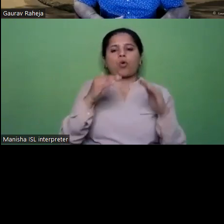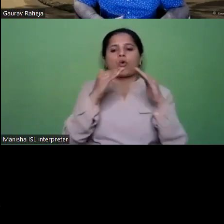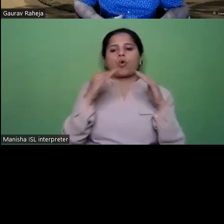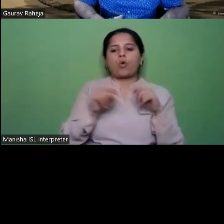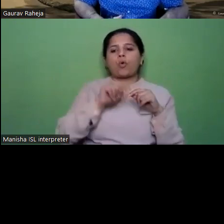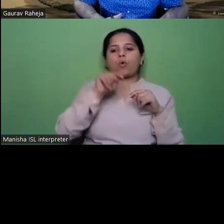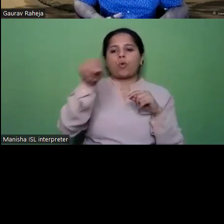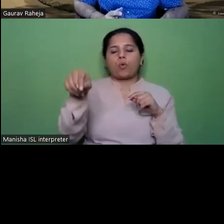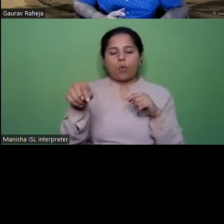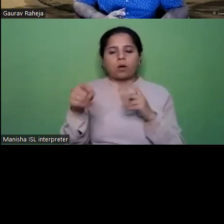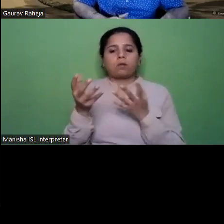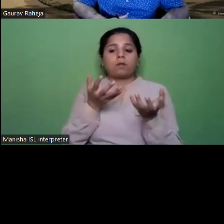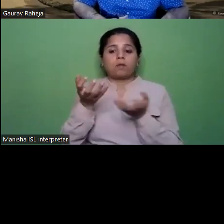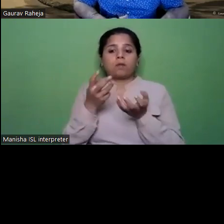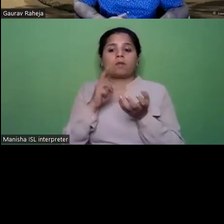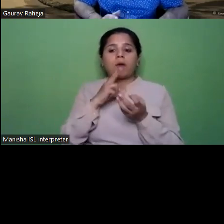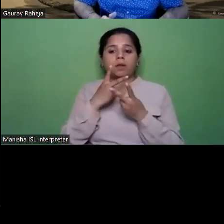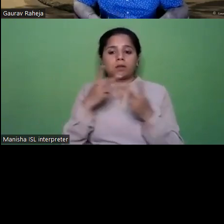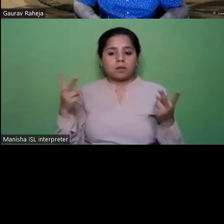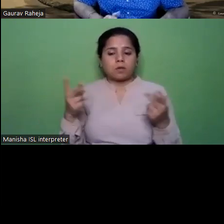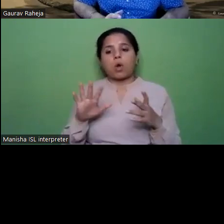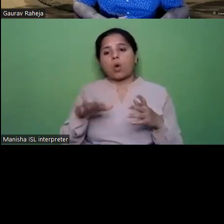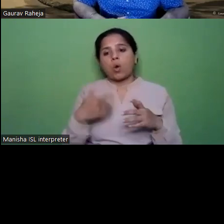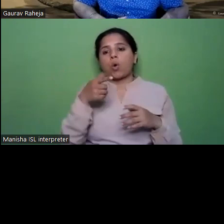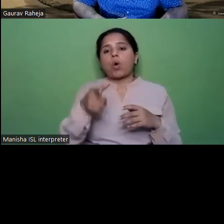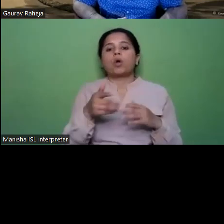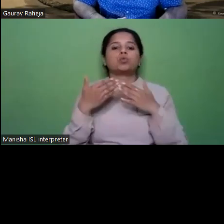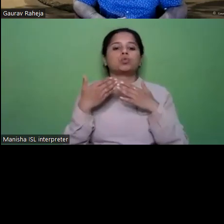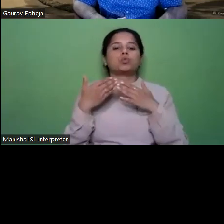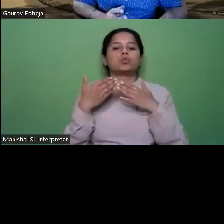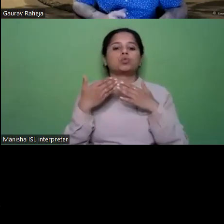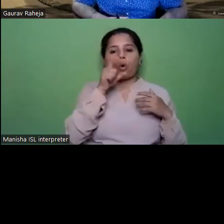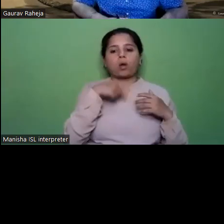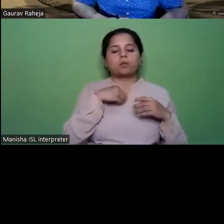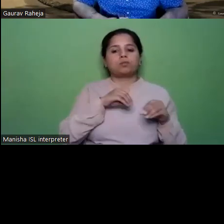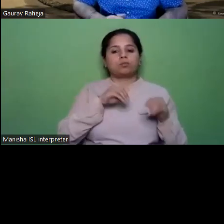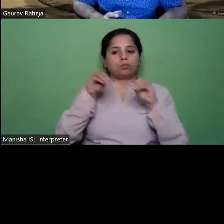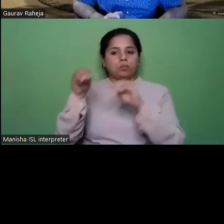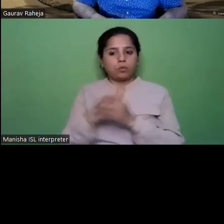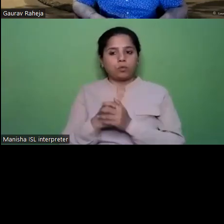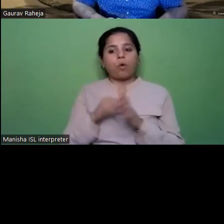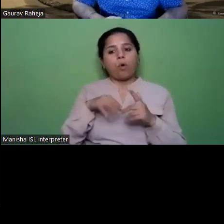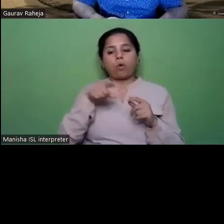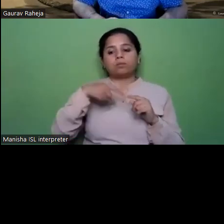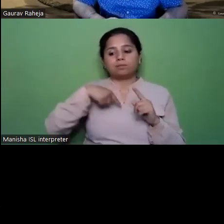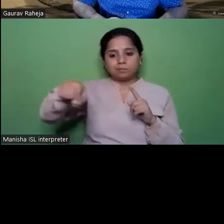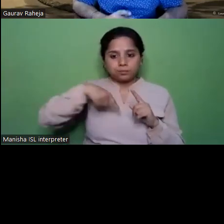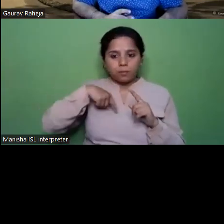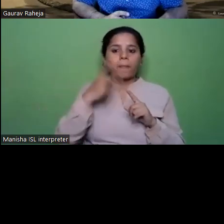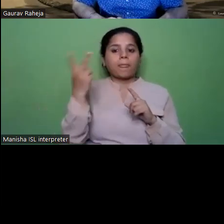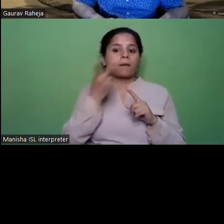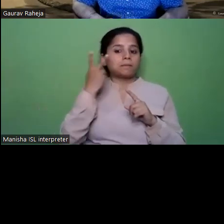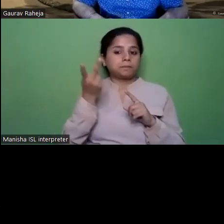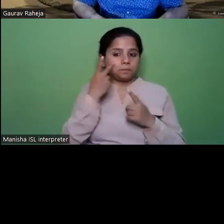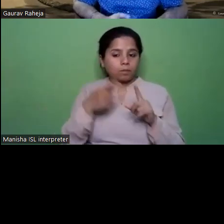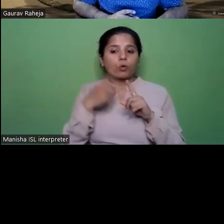a grocery, whether it is movement to go to your school or college, whether it is movement to go for tourism, whether it